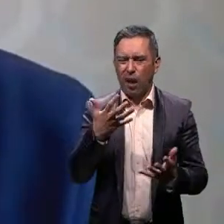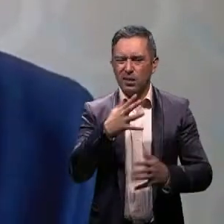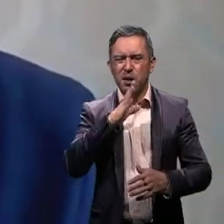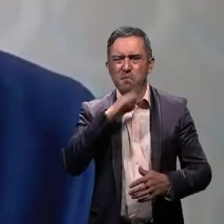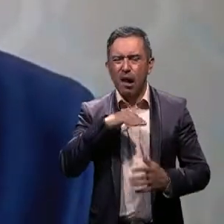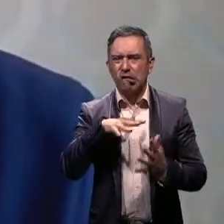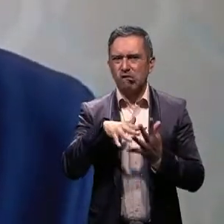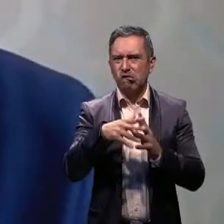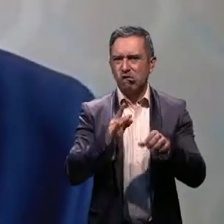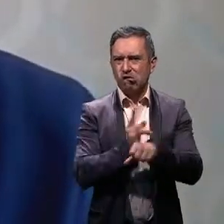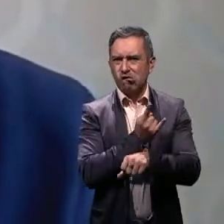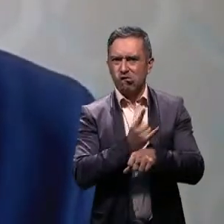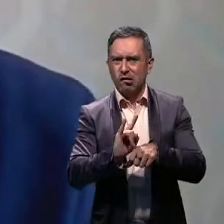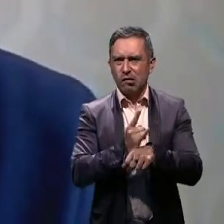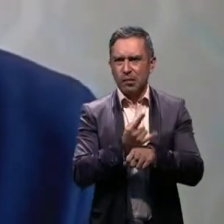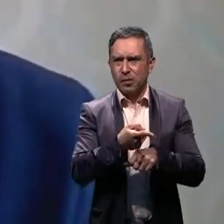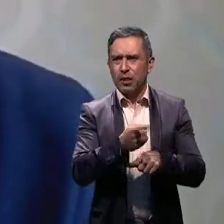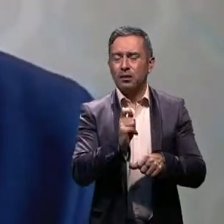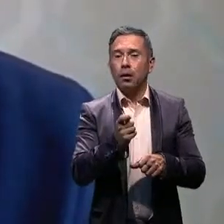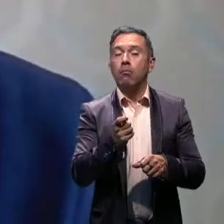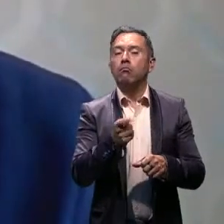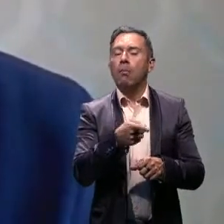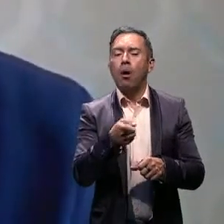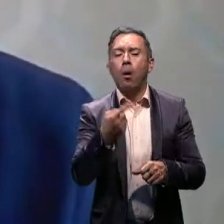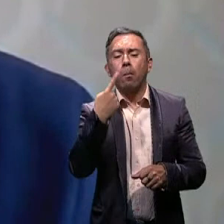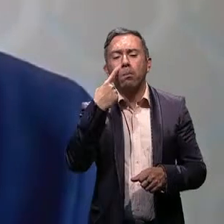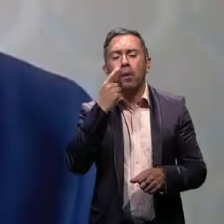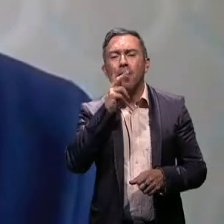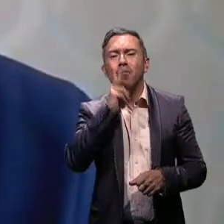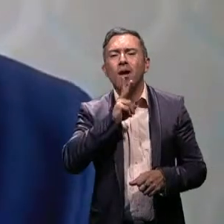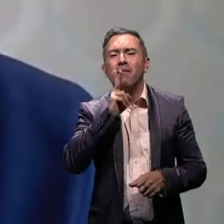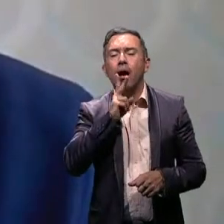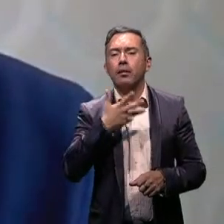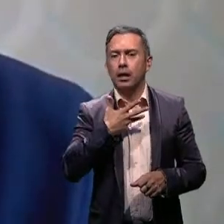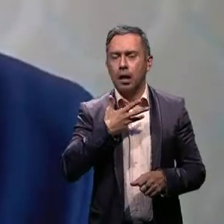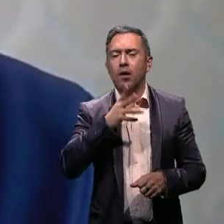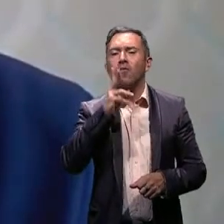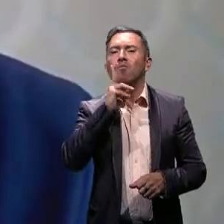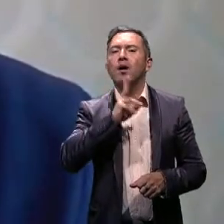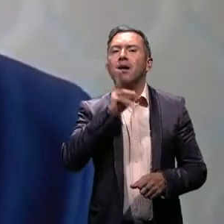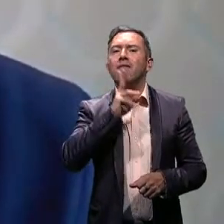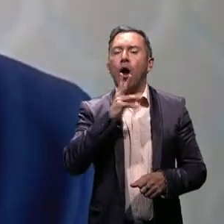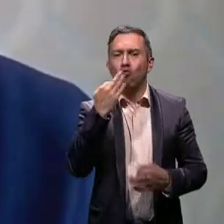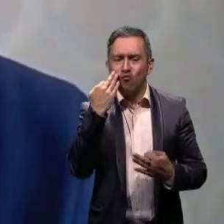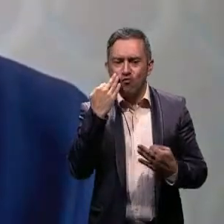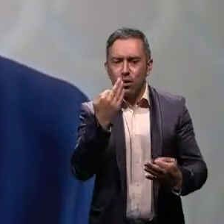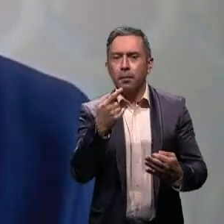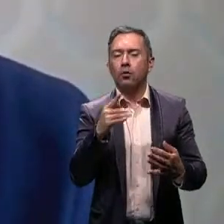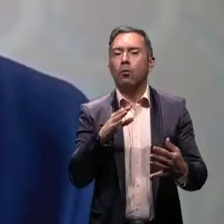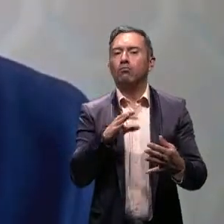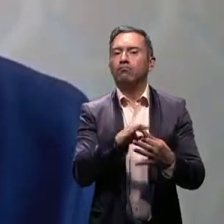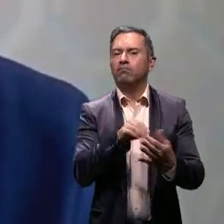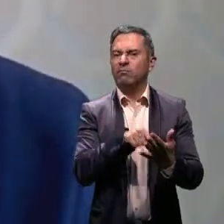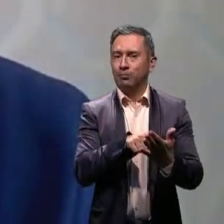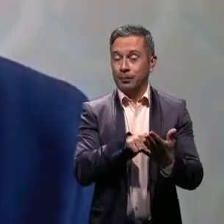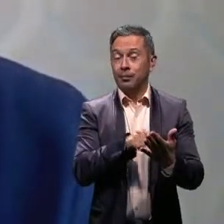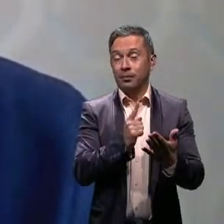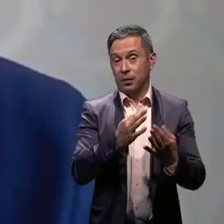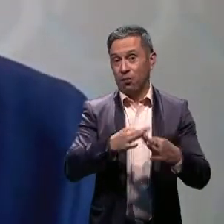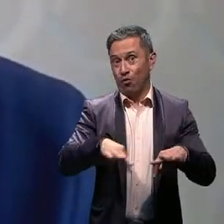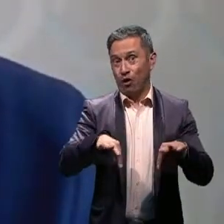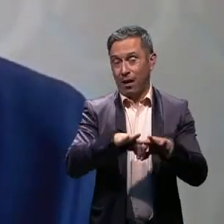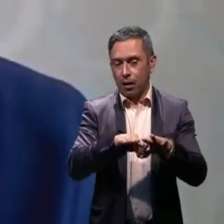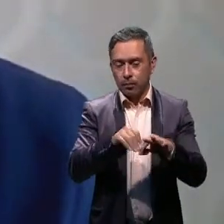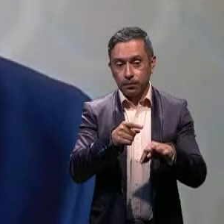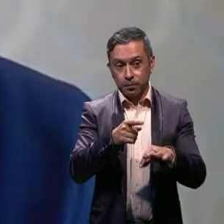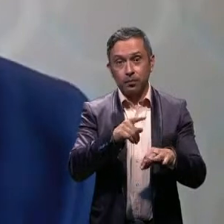these irregularity reports were well-founded, and they were very important in order to